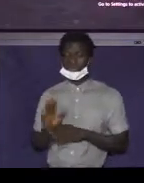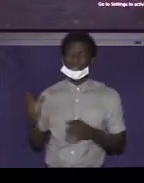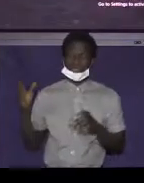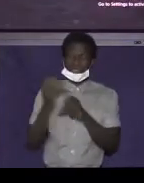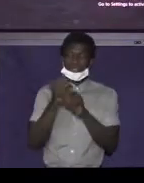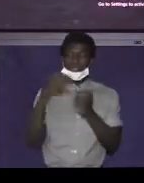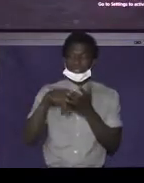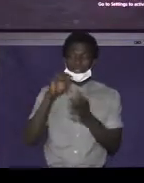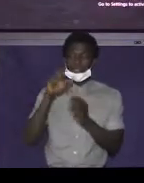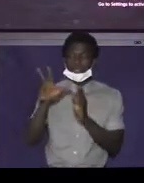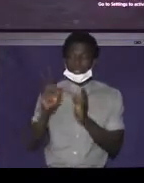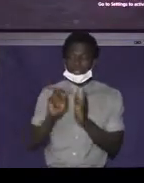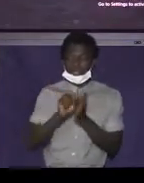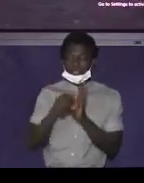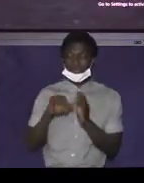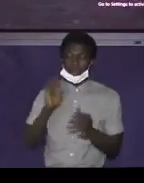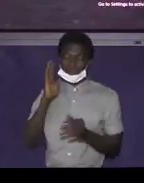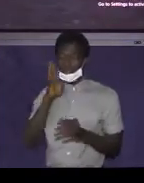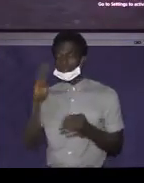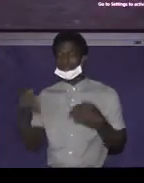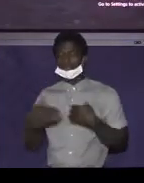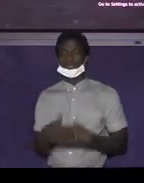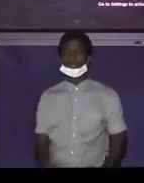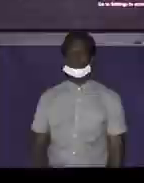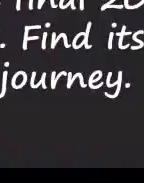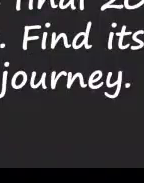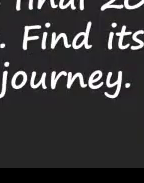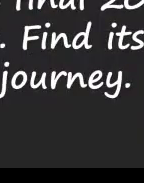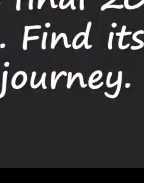Capture this in 30 seconds and I will be right back.